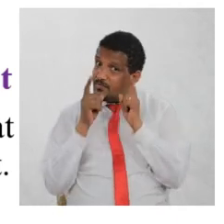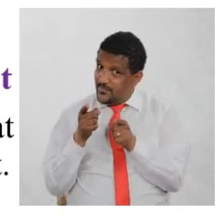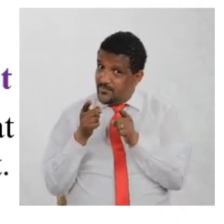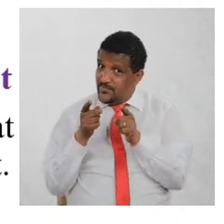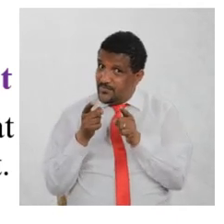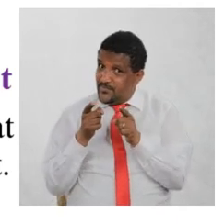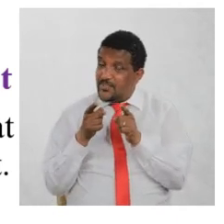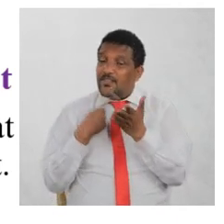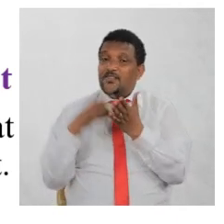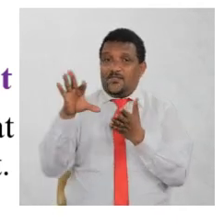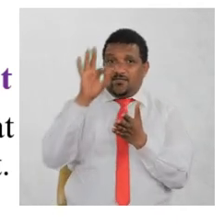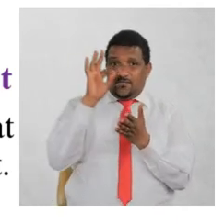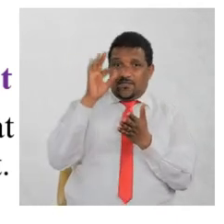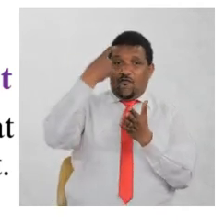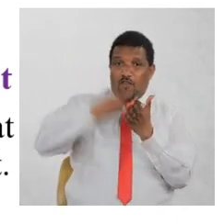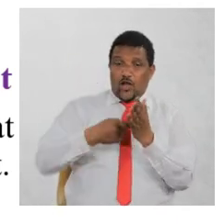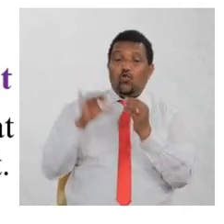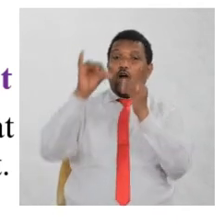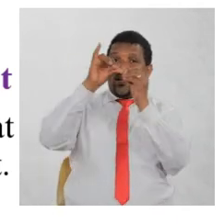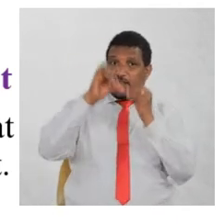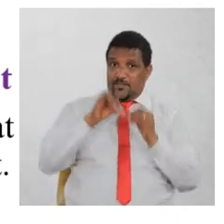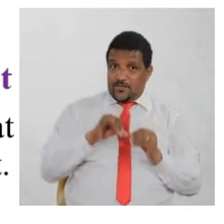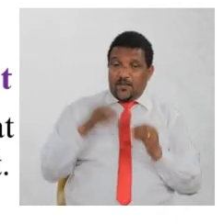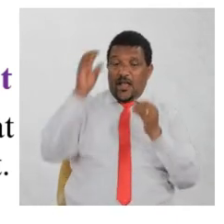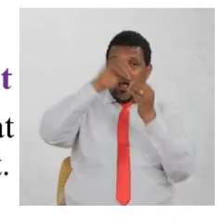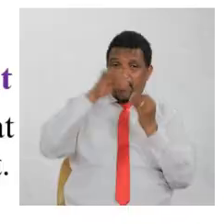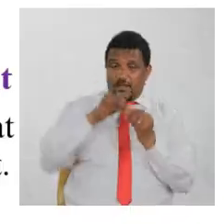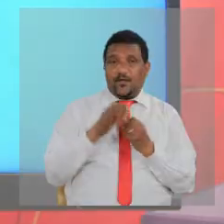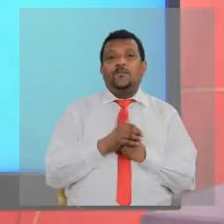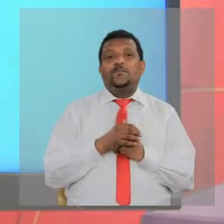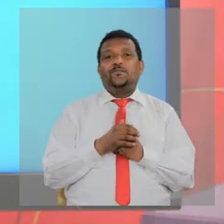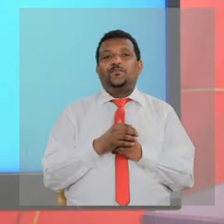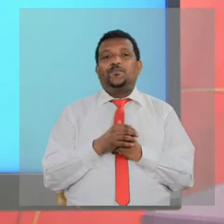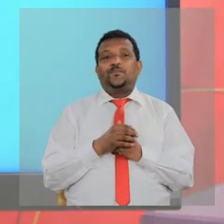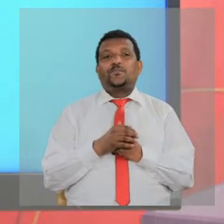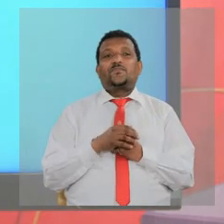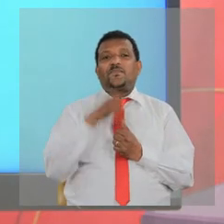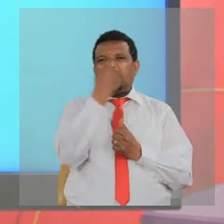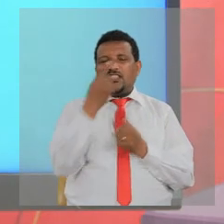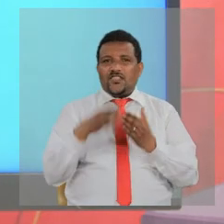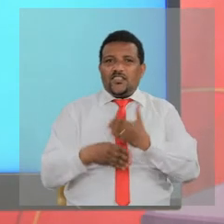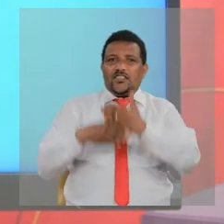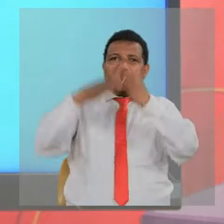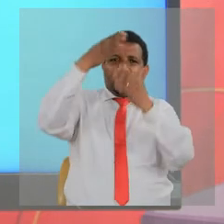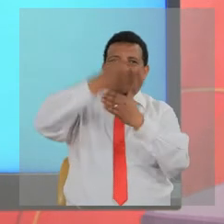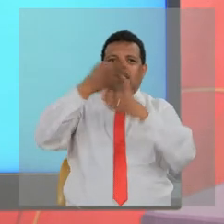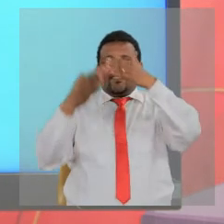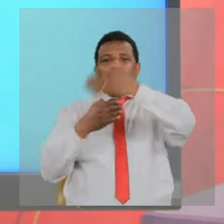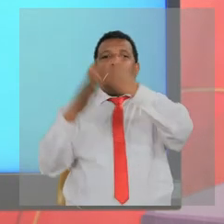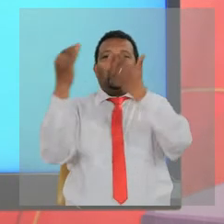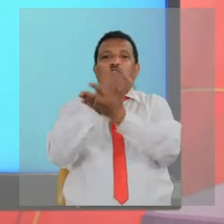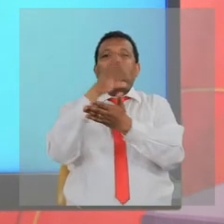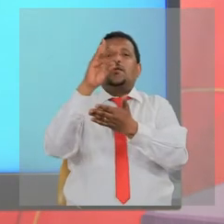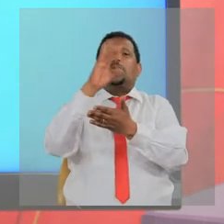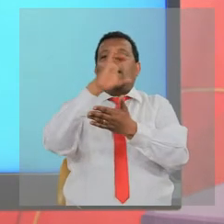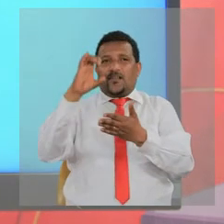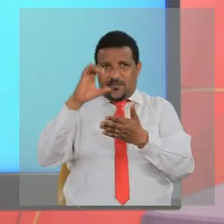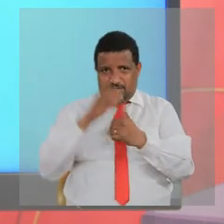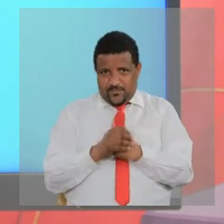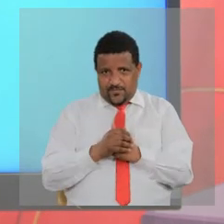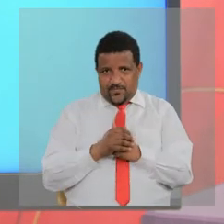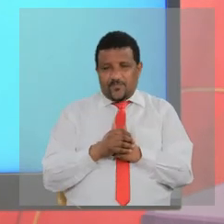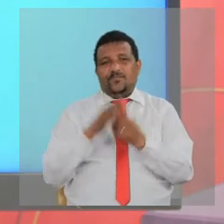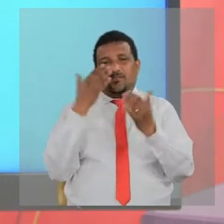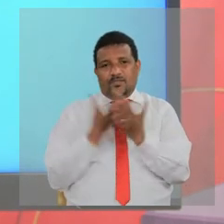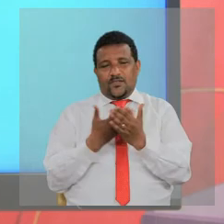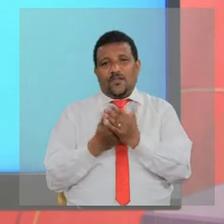So we have to take the value added by each stage of production, which is 700 birr, or we have